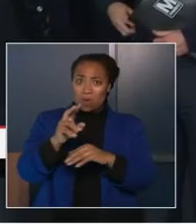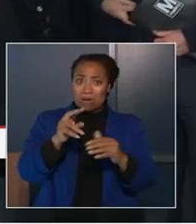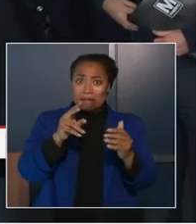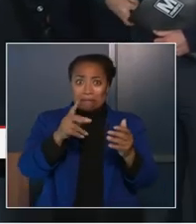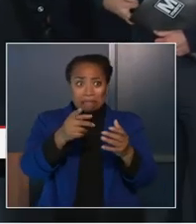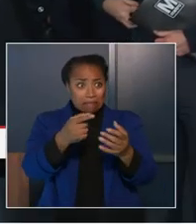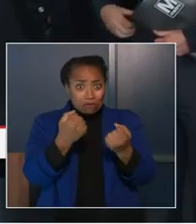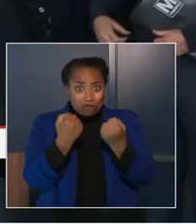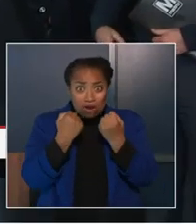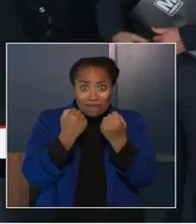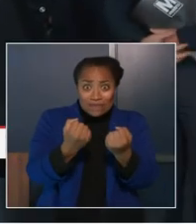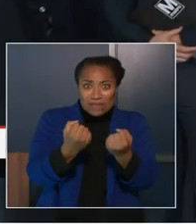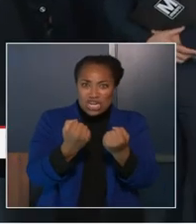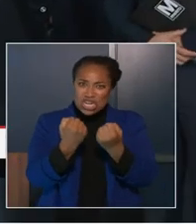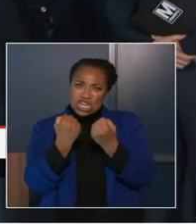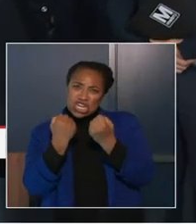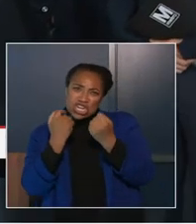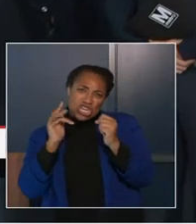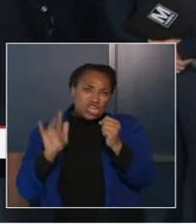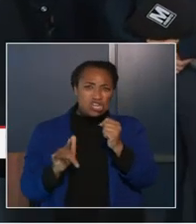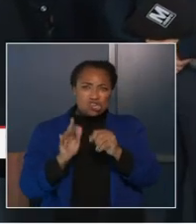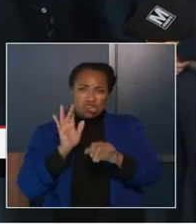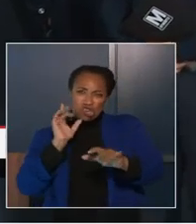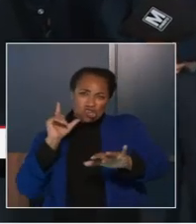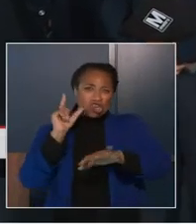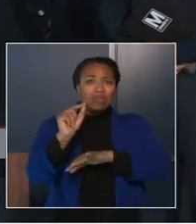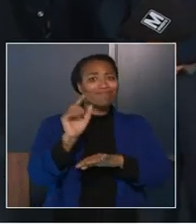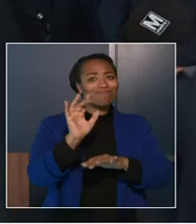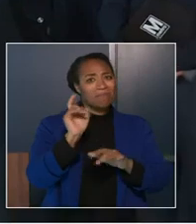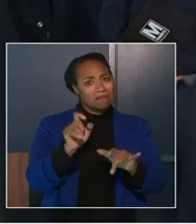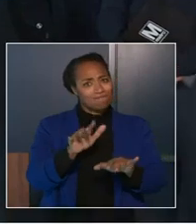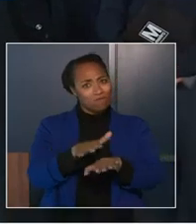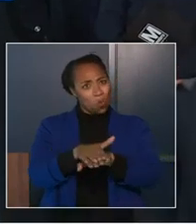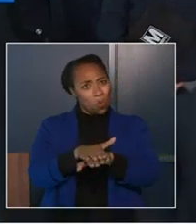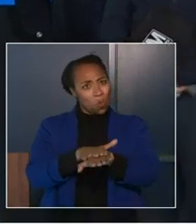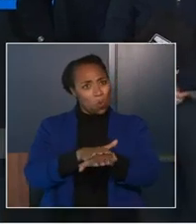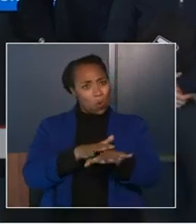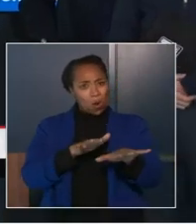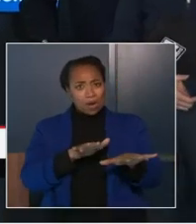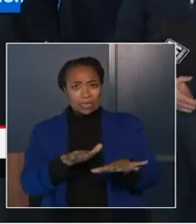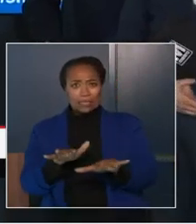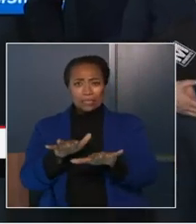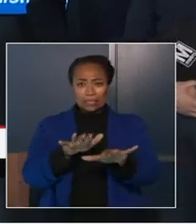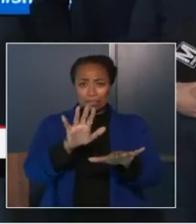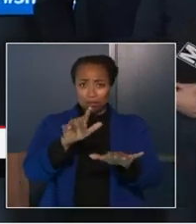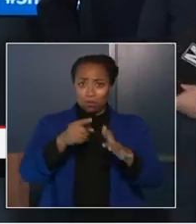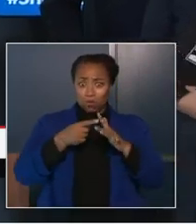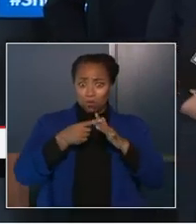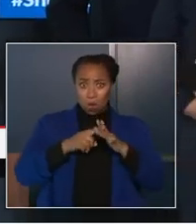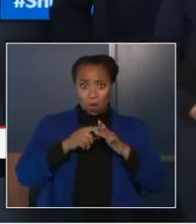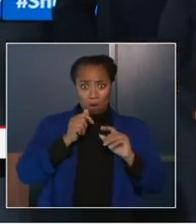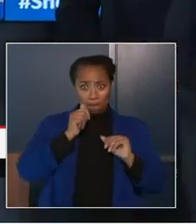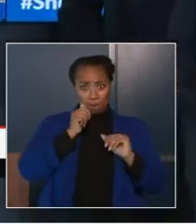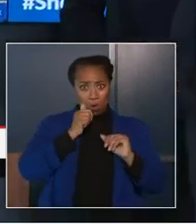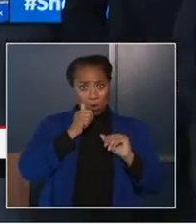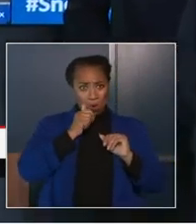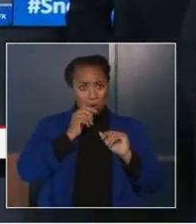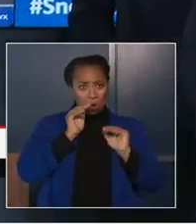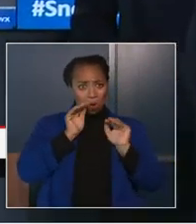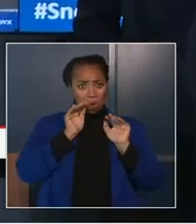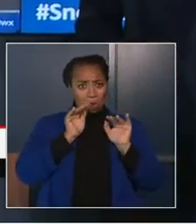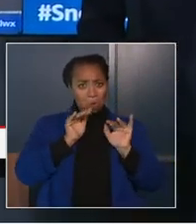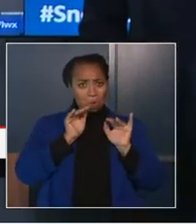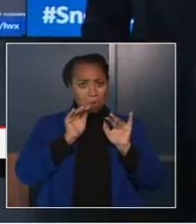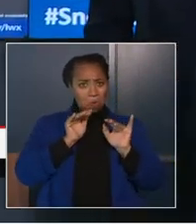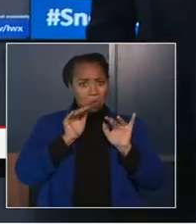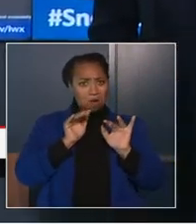afternoon and early evening before tapering off overnight. This will cause slow and dangerous travel late tonight and all day tomorrow, and we ask that